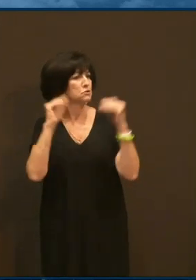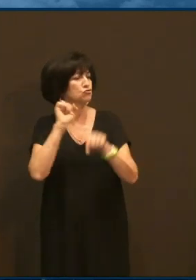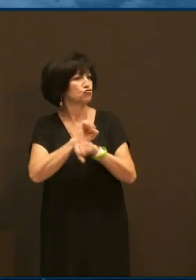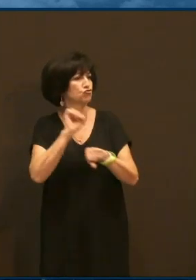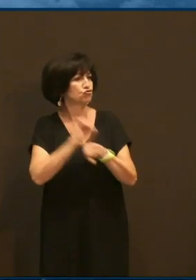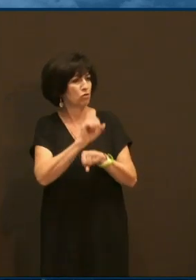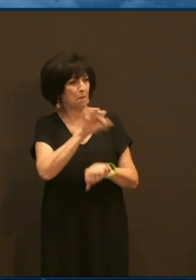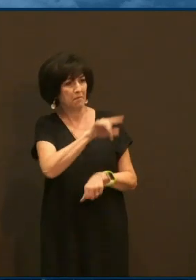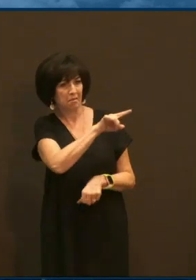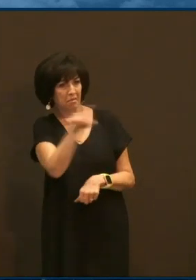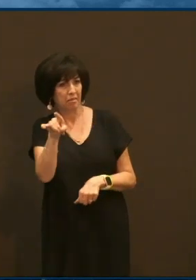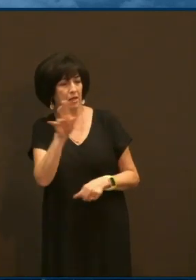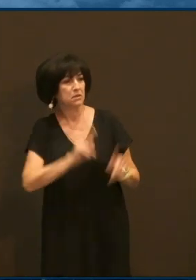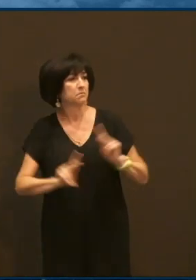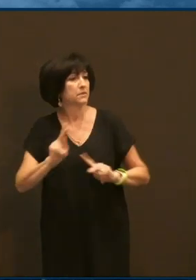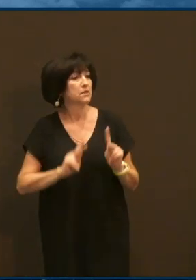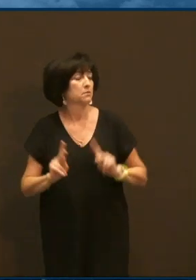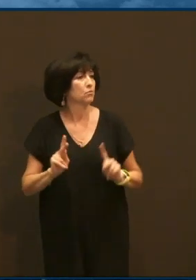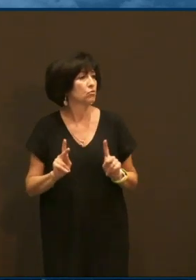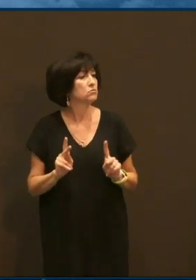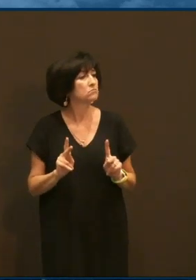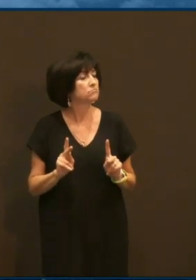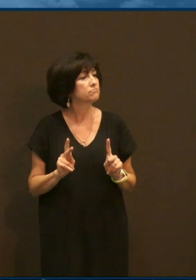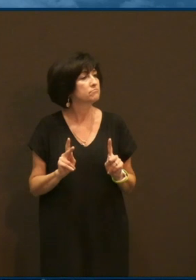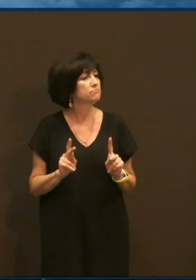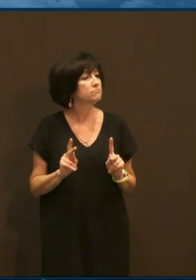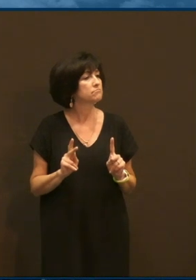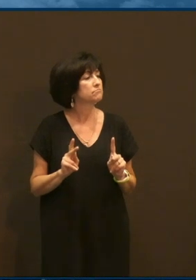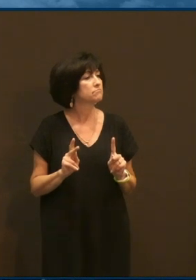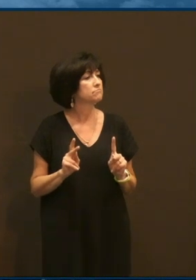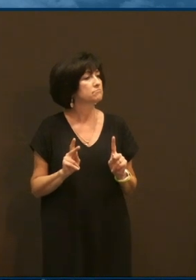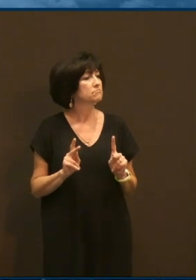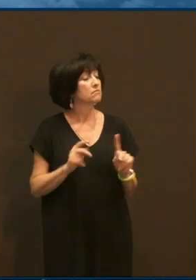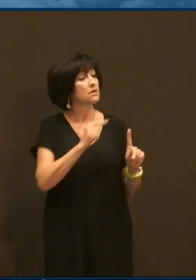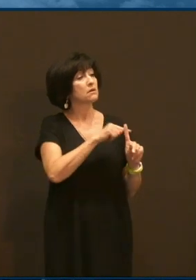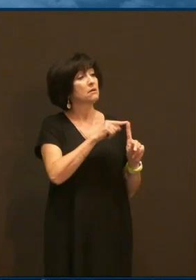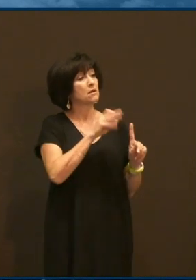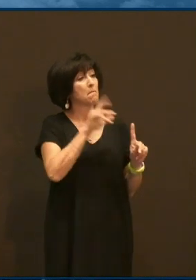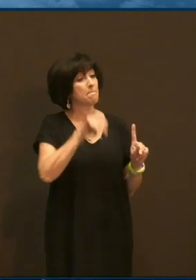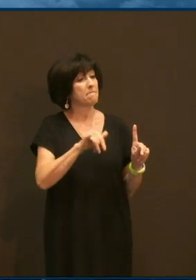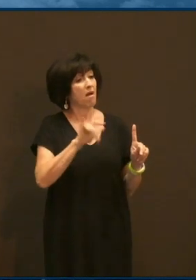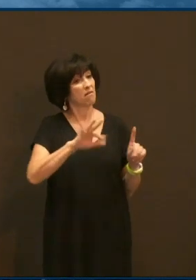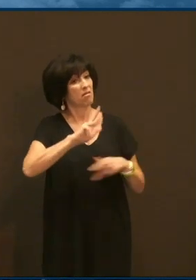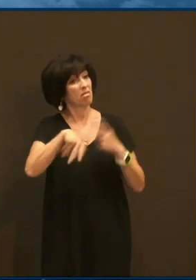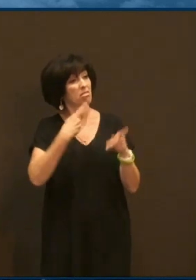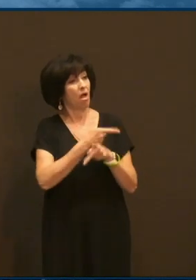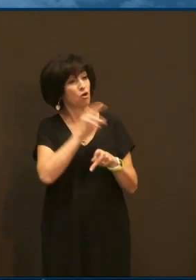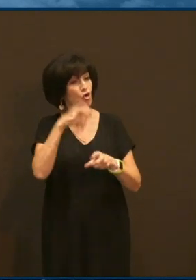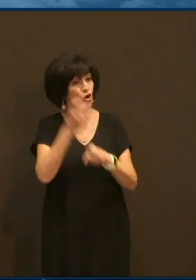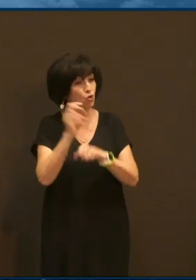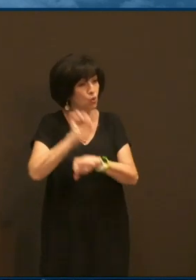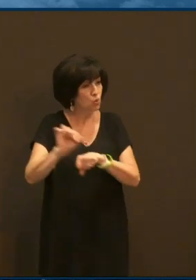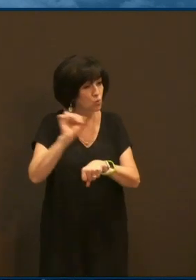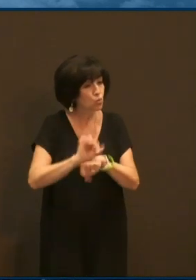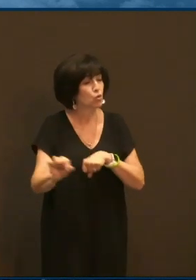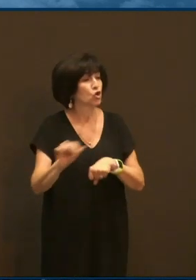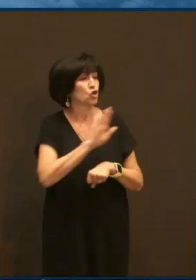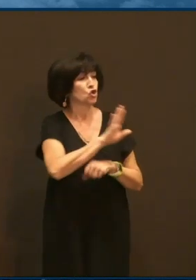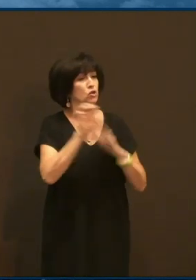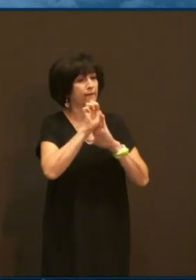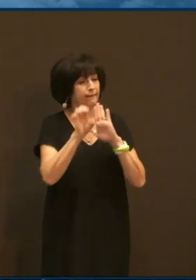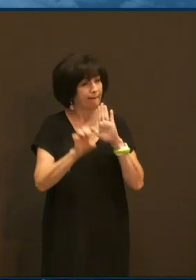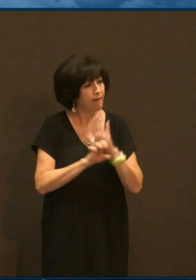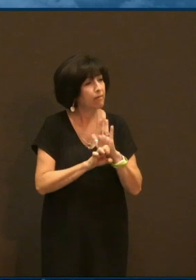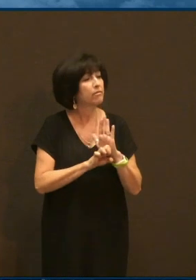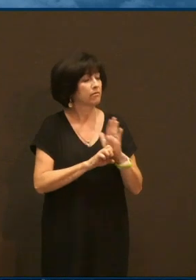this person. I just know the kind of job, the kind of worker that she is, what she brings to the table, and I have